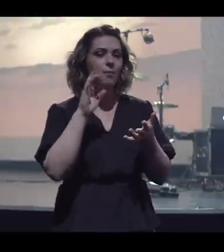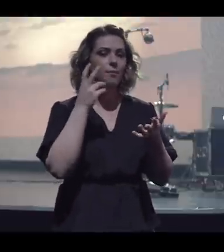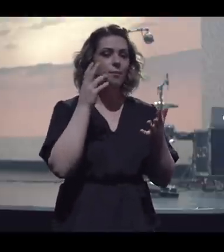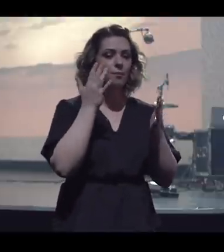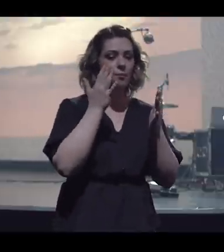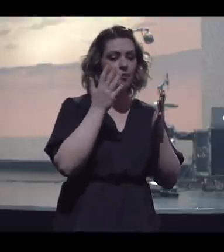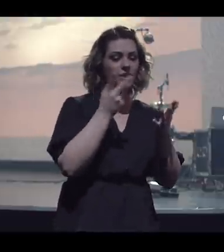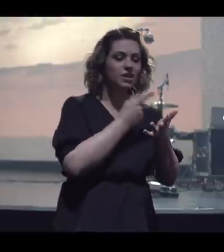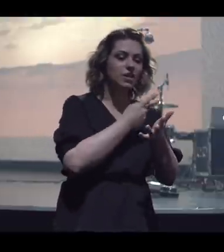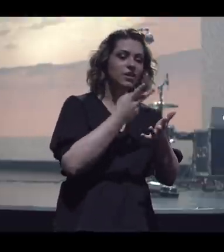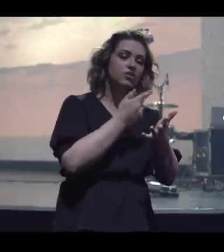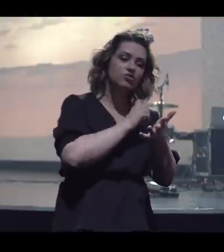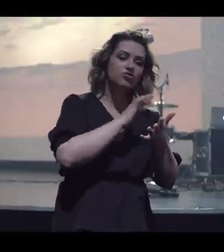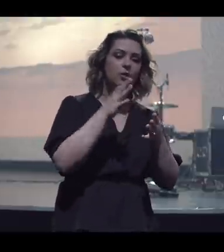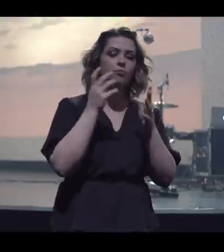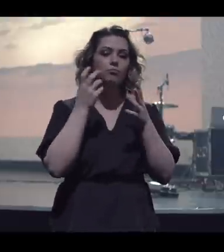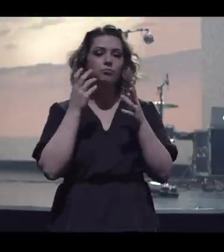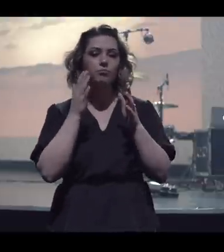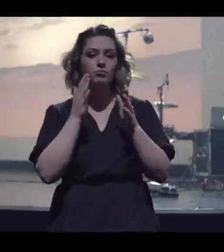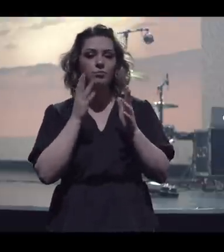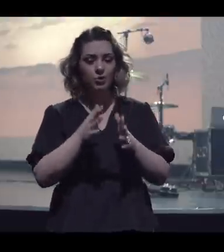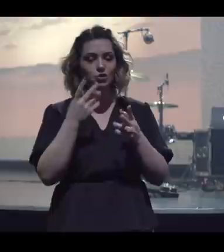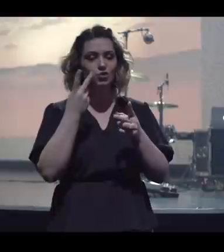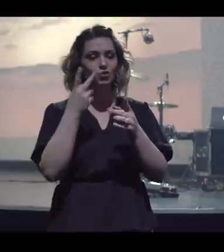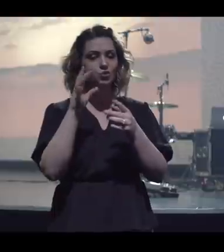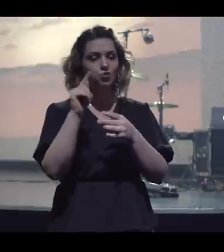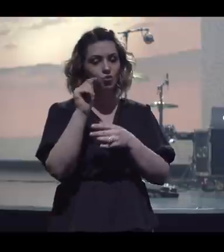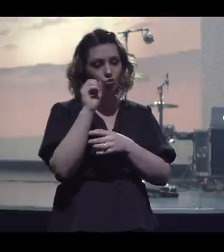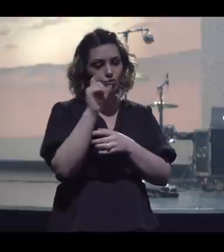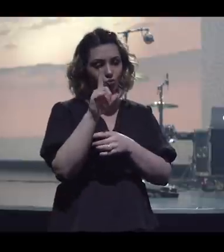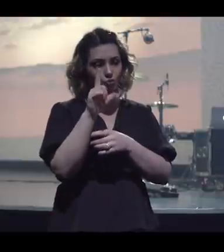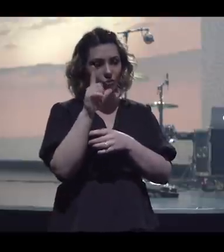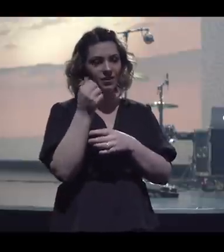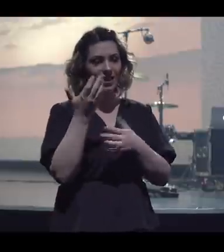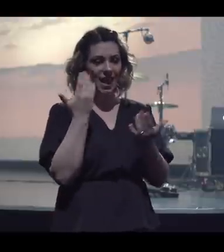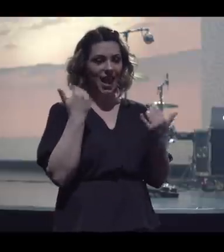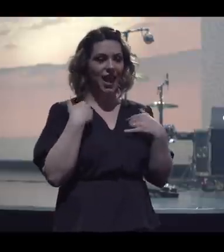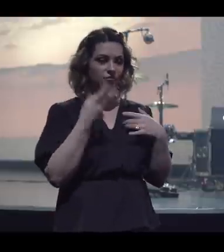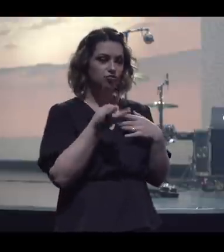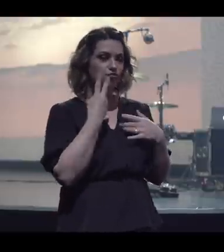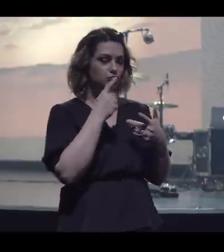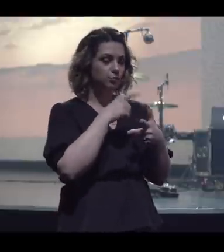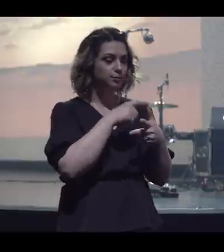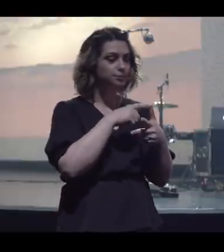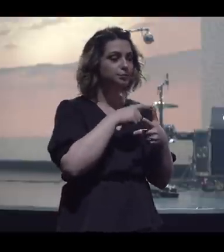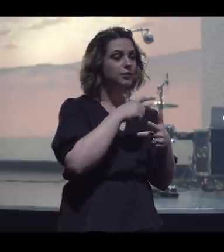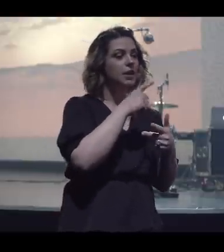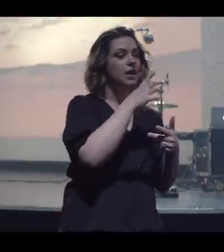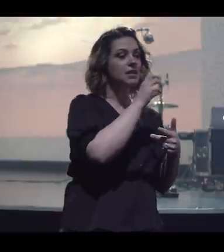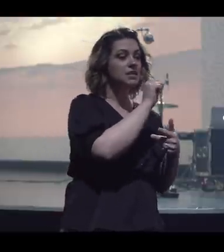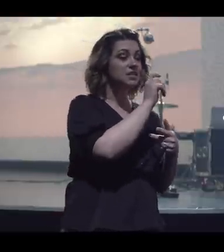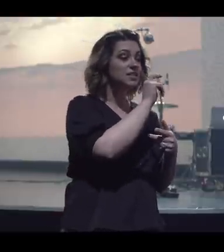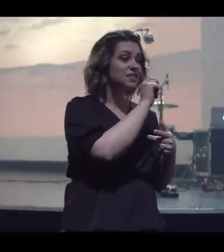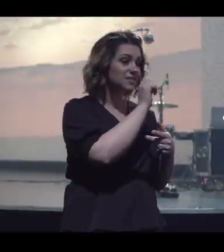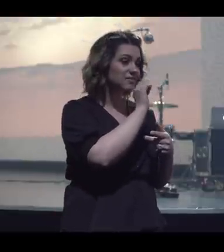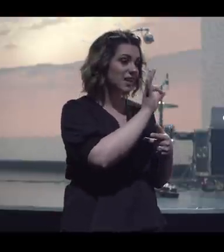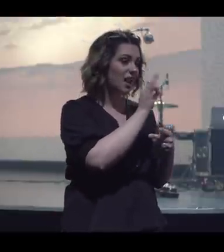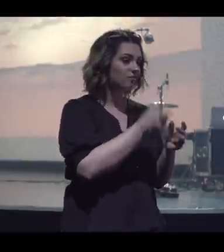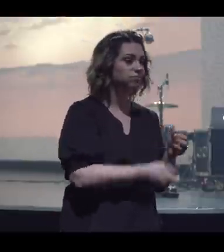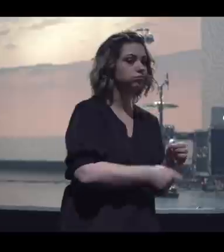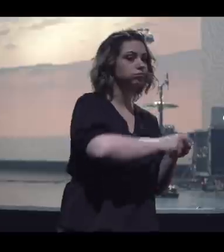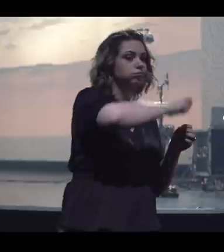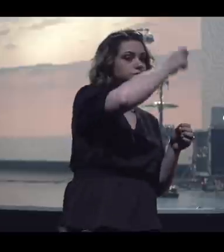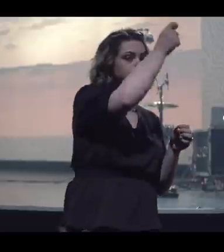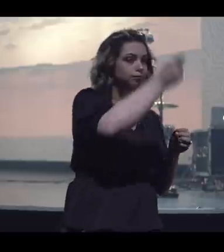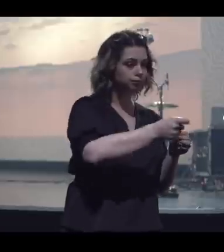is the staff. It's the tall stick with a crook on the end of it. That's how he gently guides his sheep. Or if he needs to, he'll hook